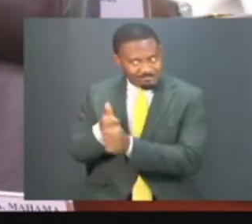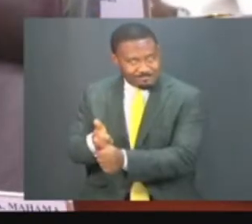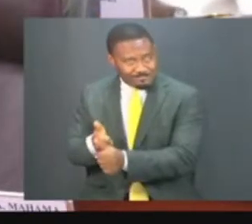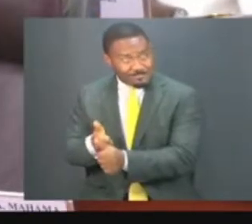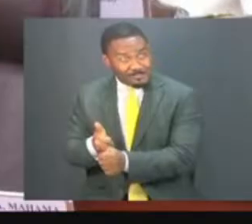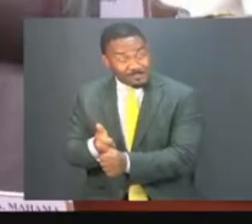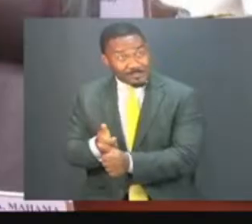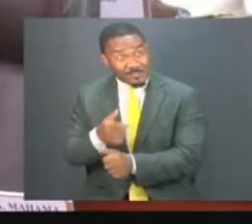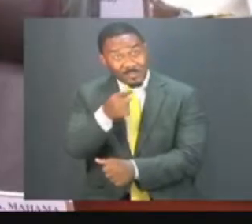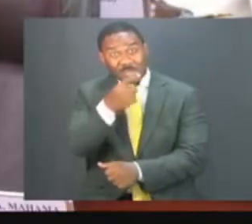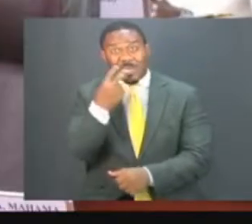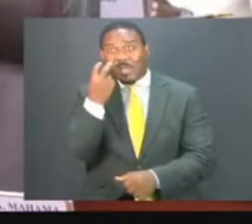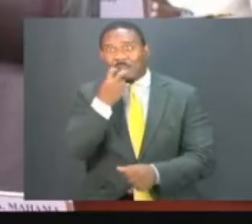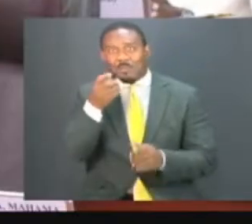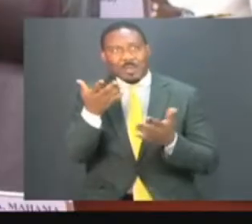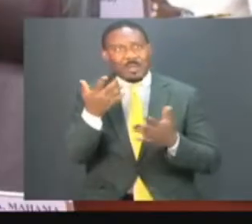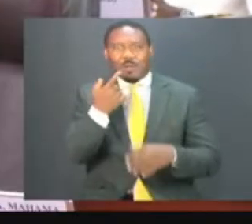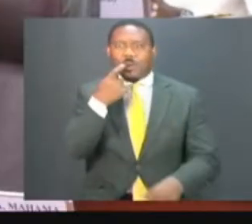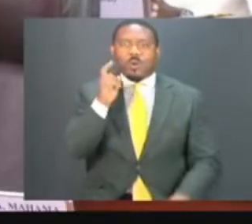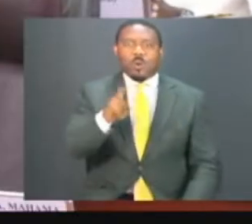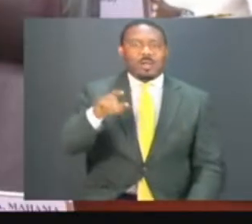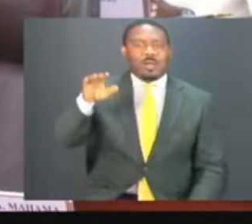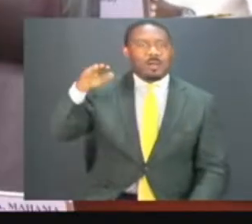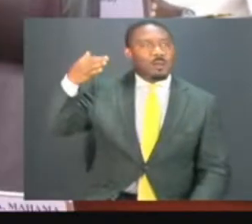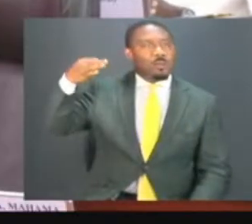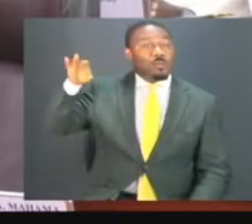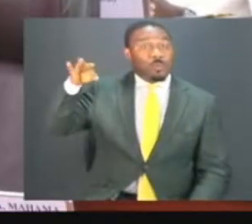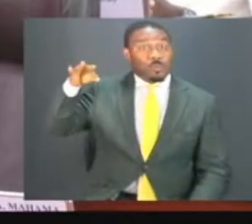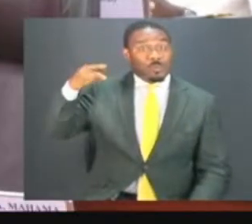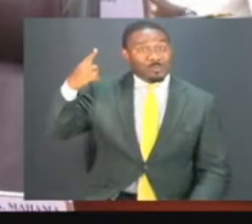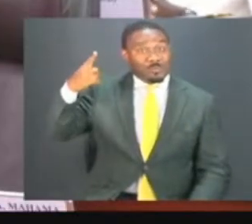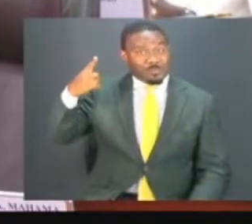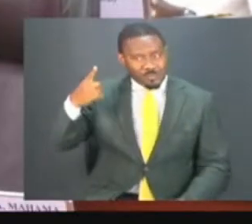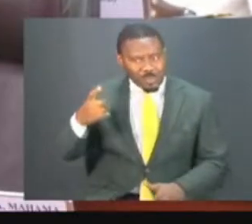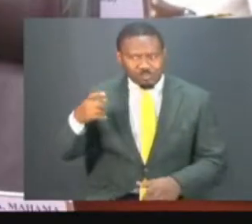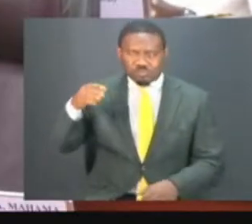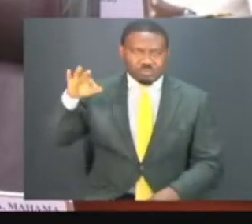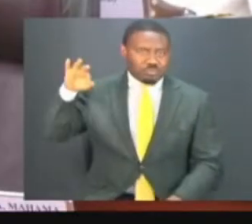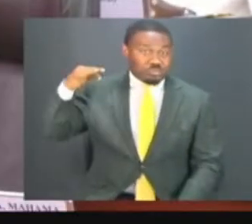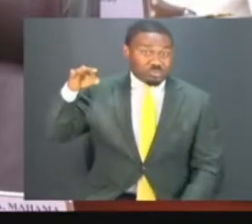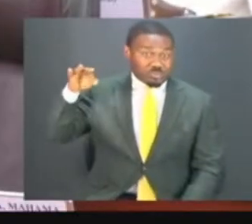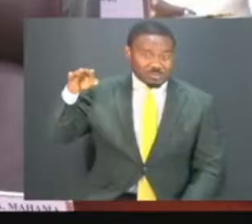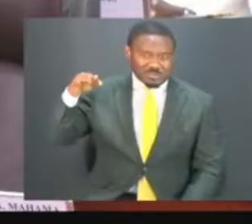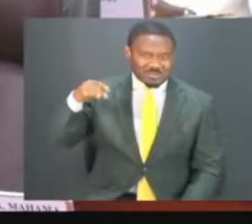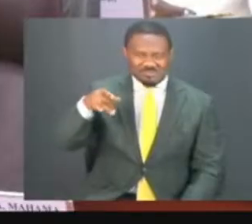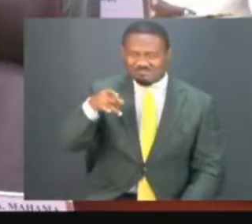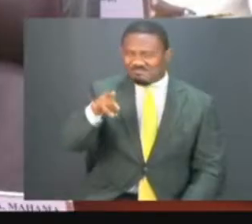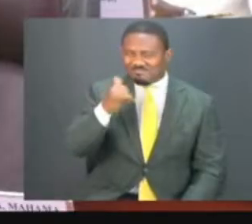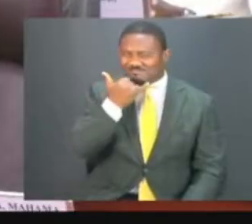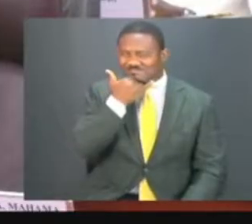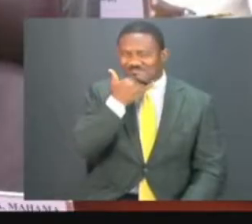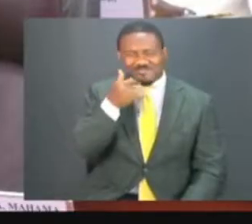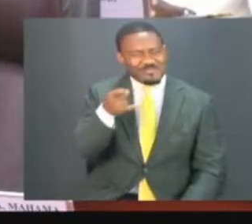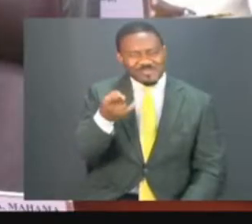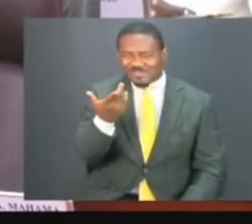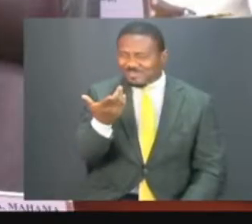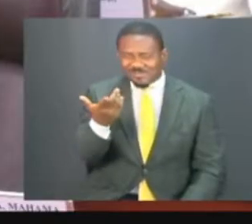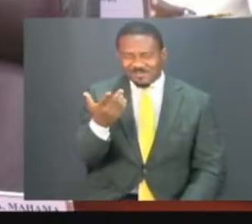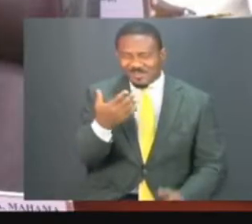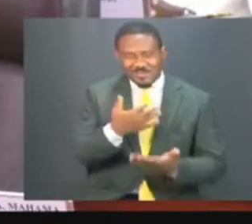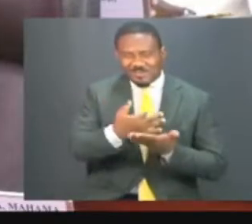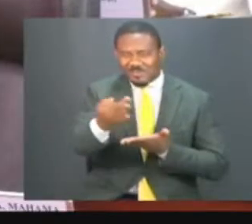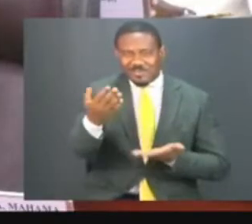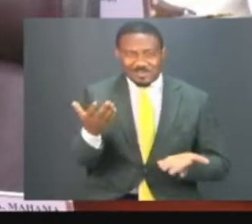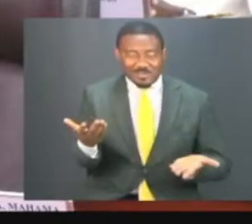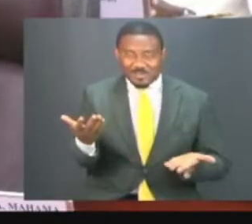the bell to be rung. So this is a journey to nowhere, Honorable Habib. It's a journey to nowhere. We'll